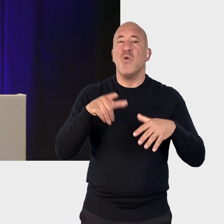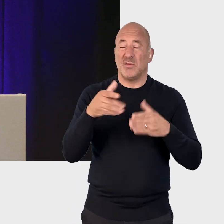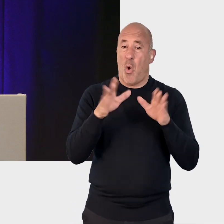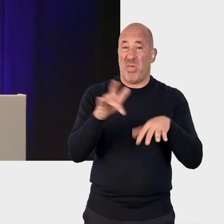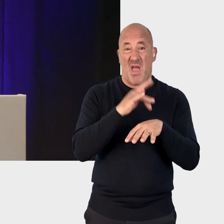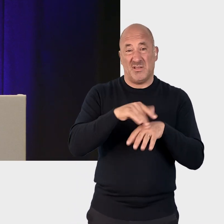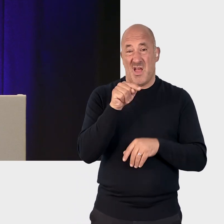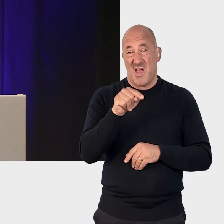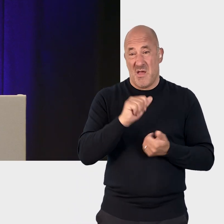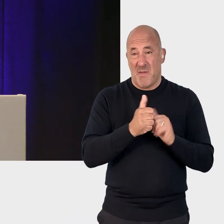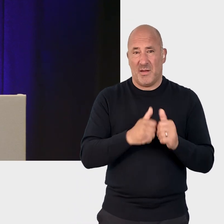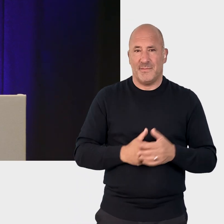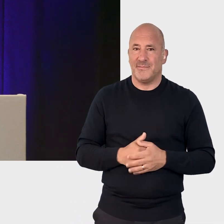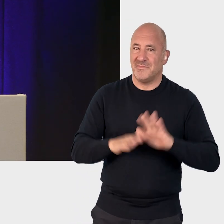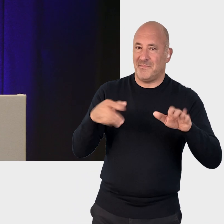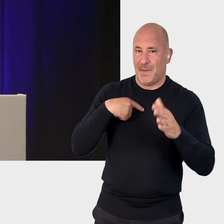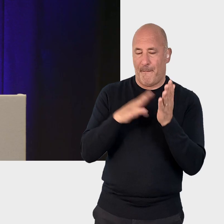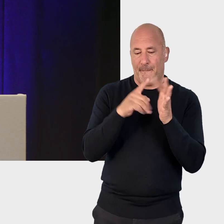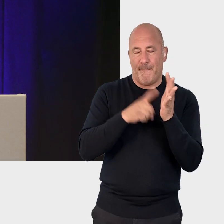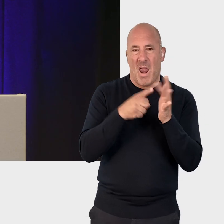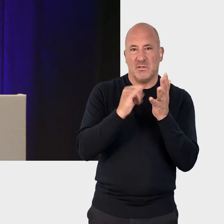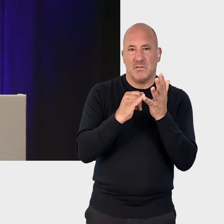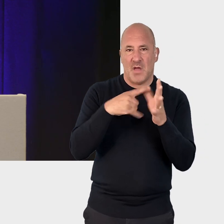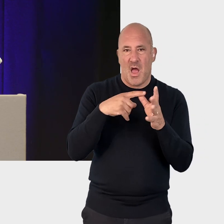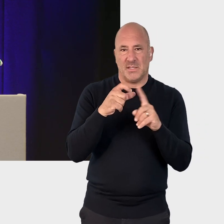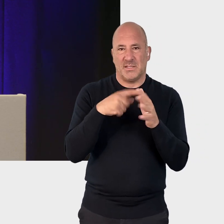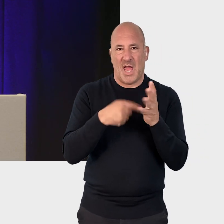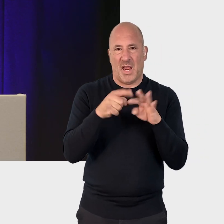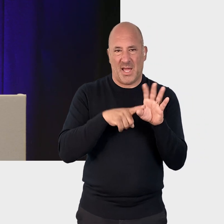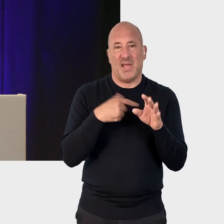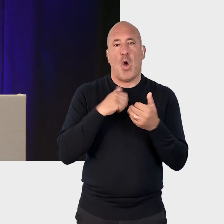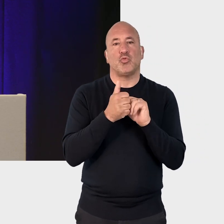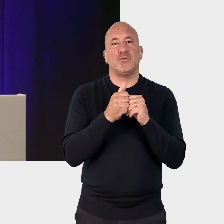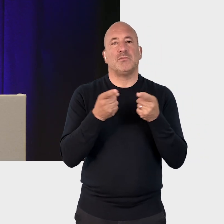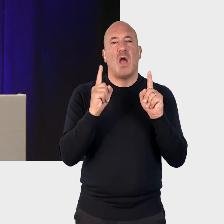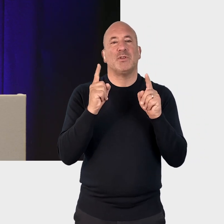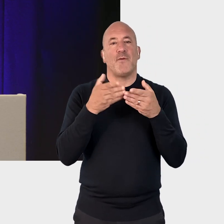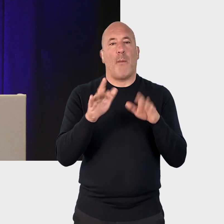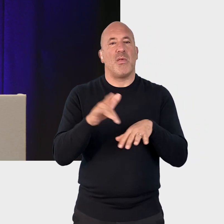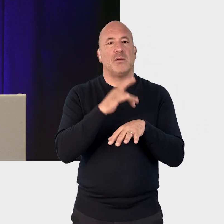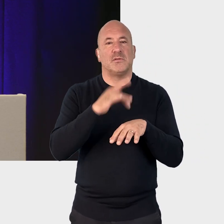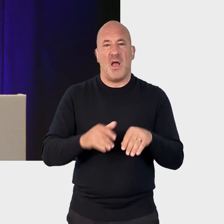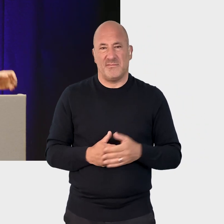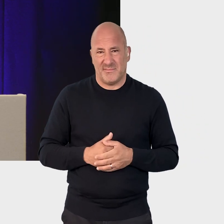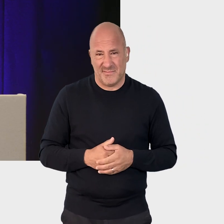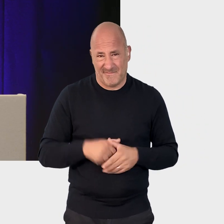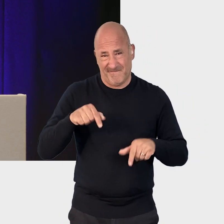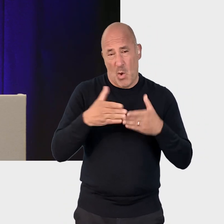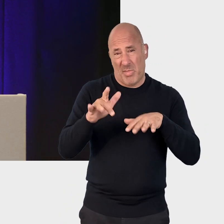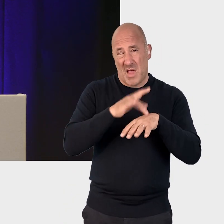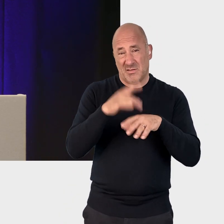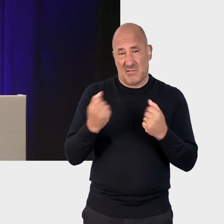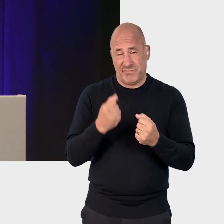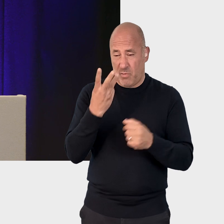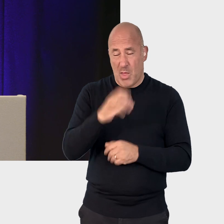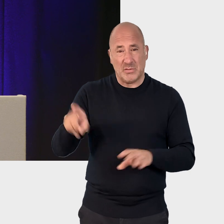longest-standing partners are Open Theatre. Hi, I am Melissa Daly and I am Associate Director at Open Theatre. Open Theatre